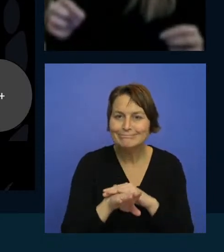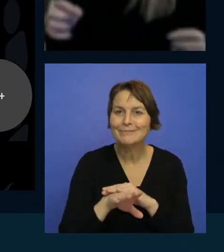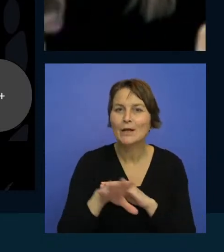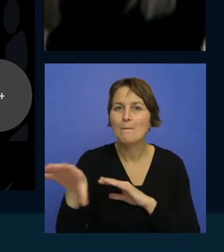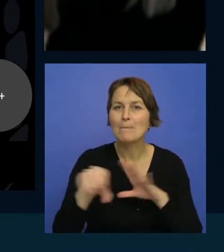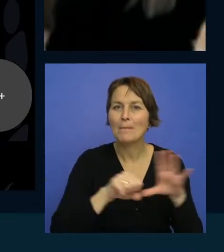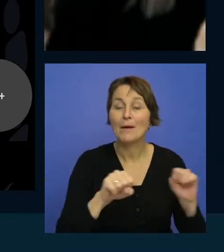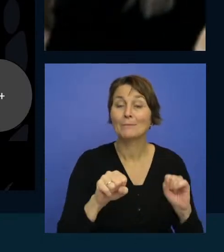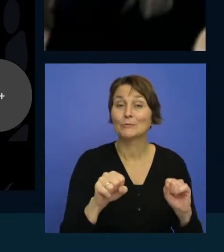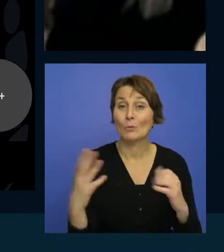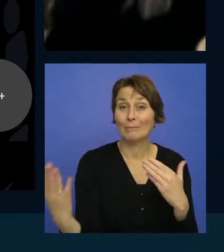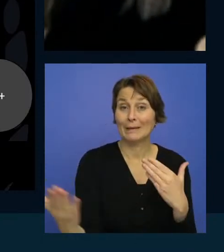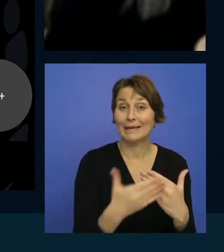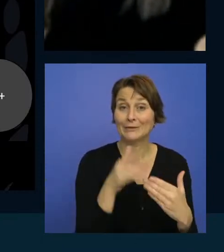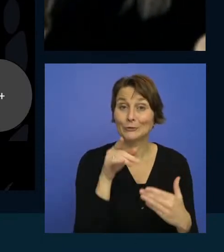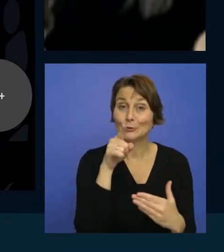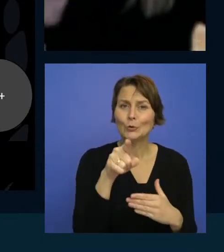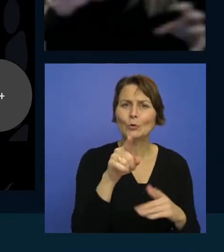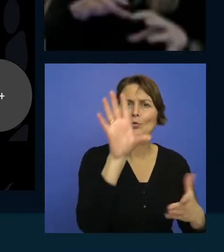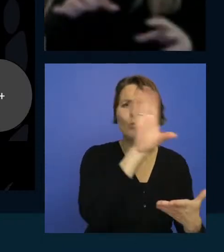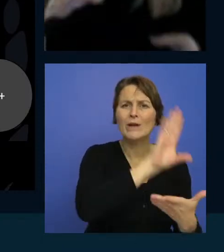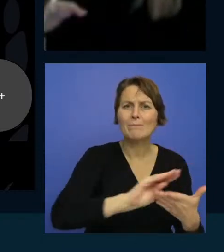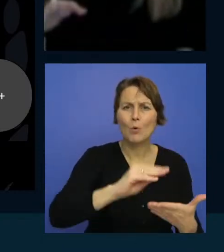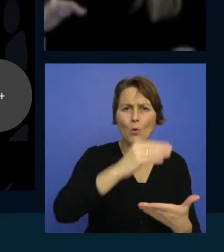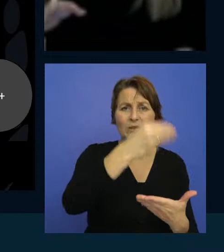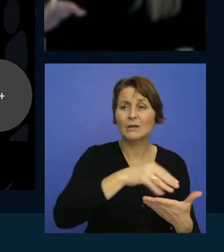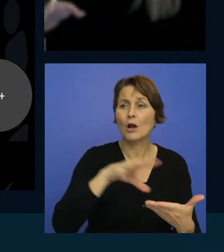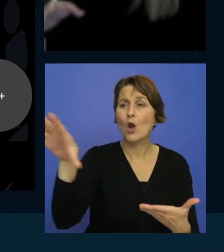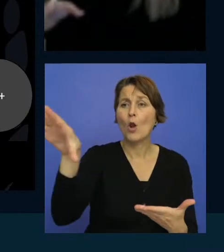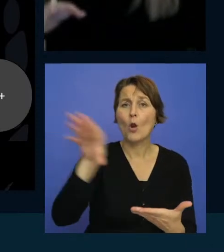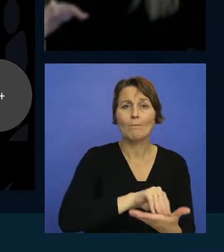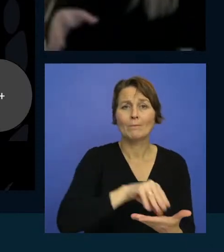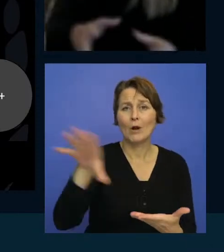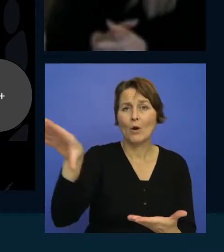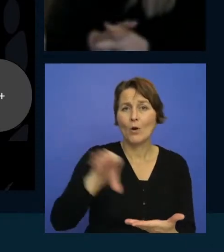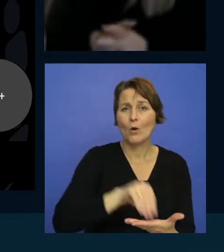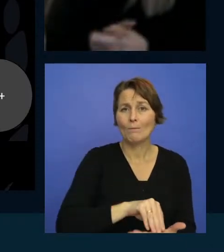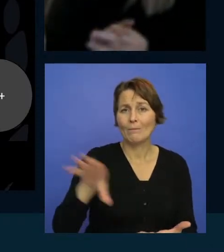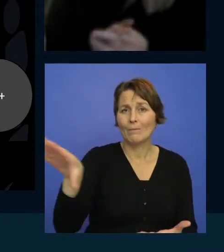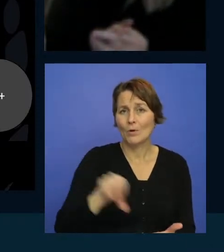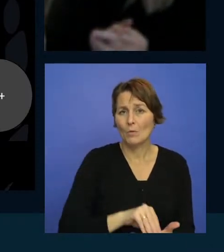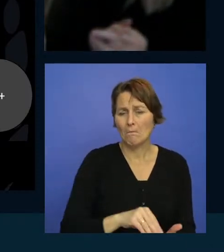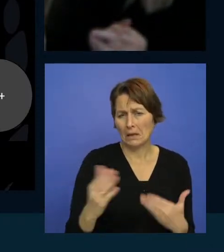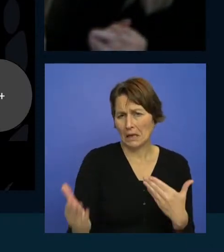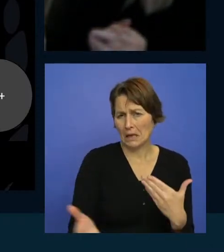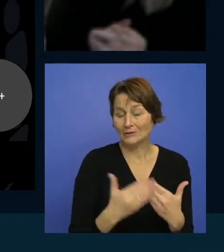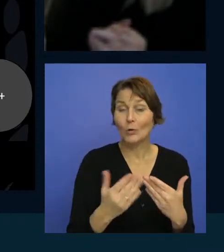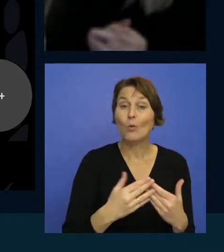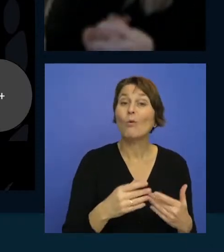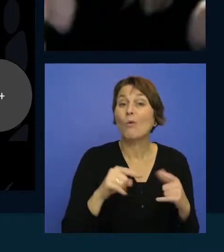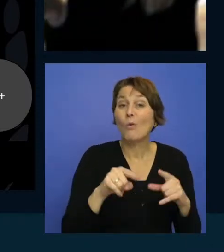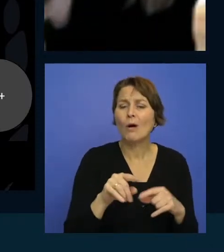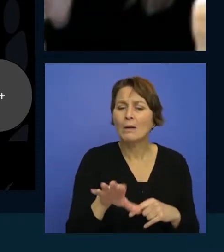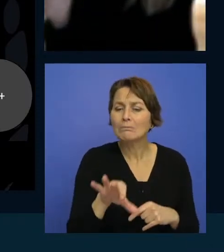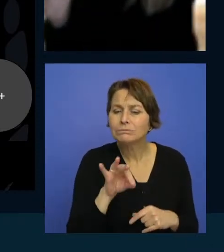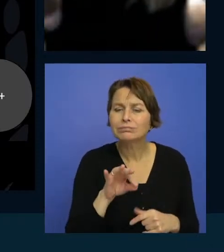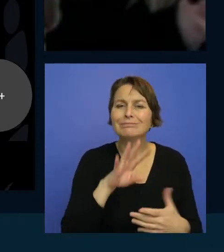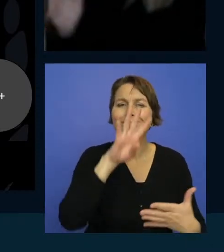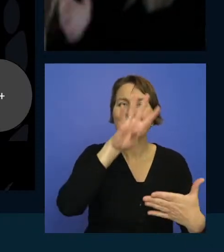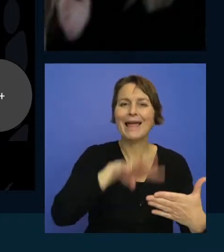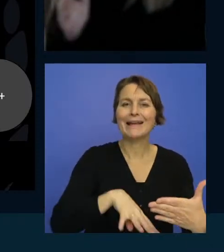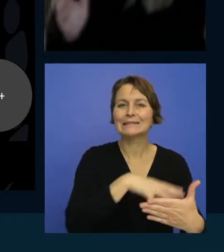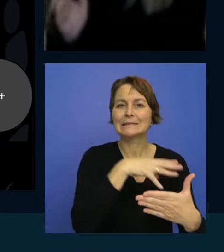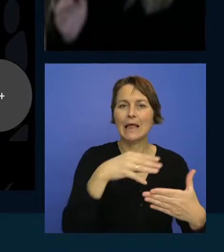reports and also Excel workbooks from within that experience. And for me, that's kind